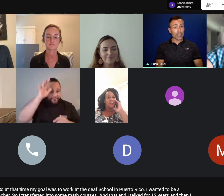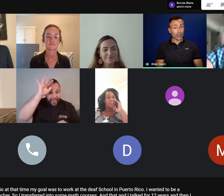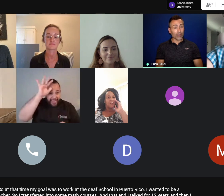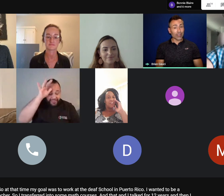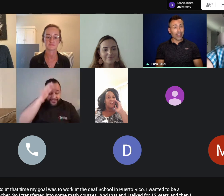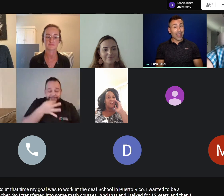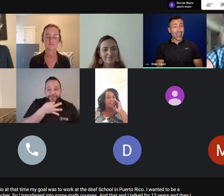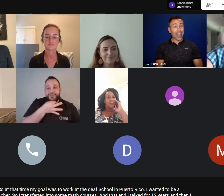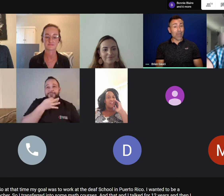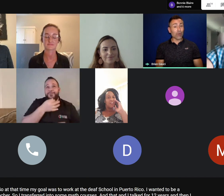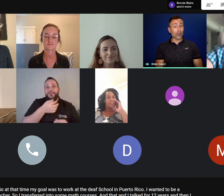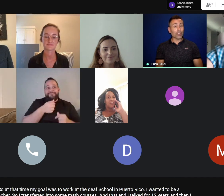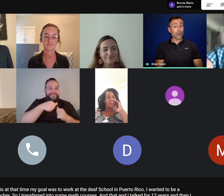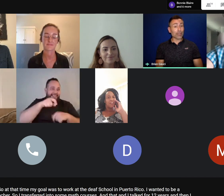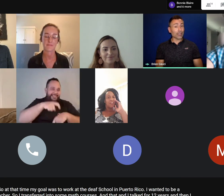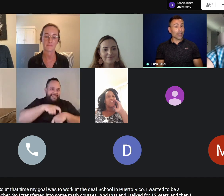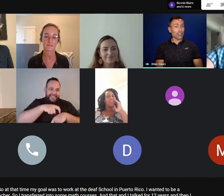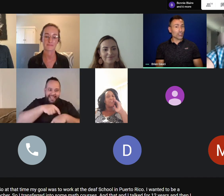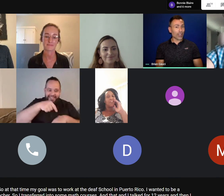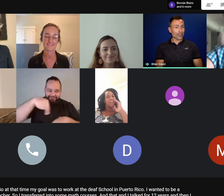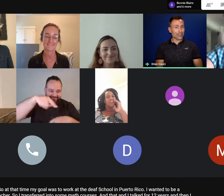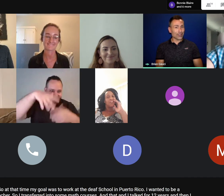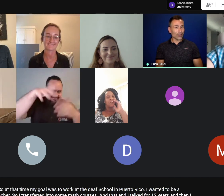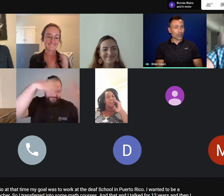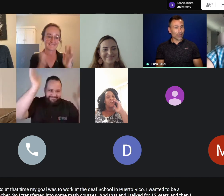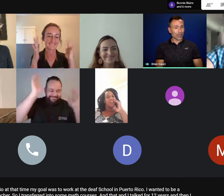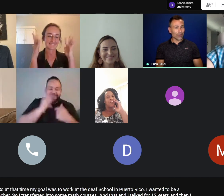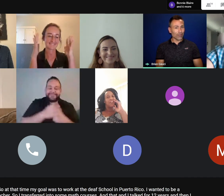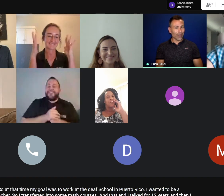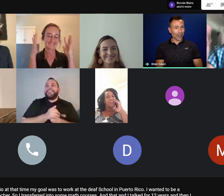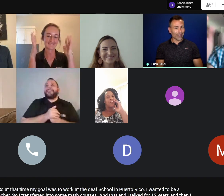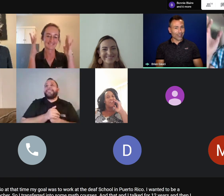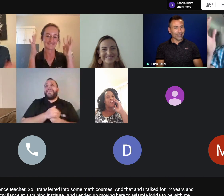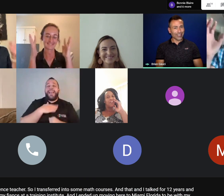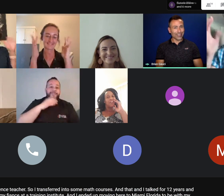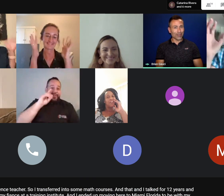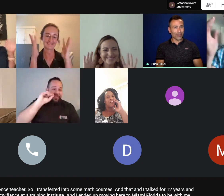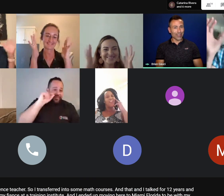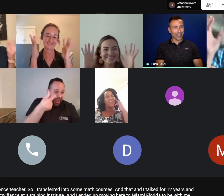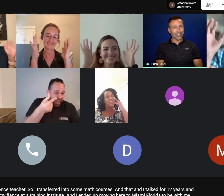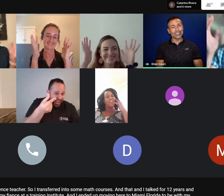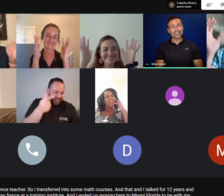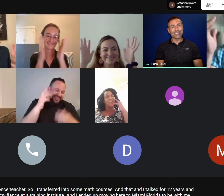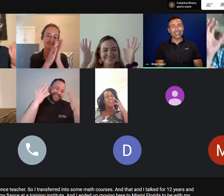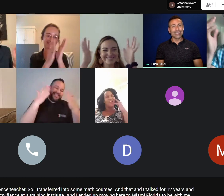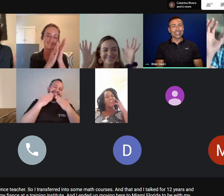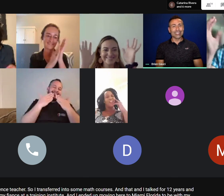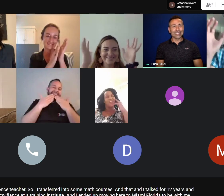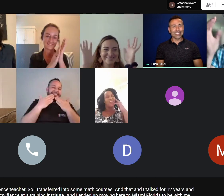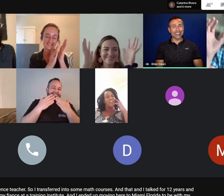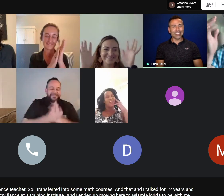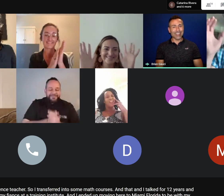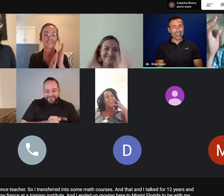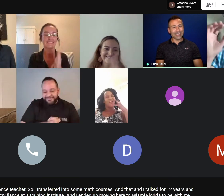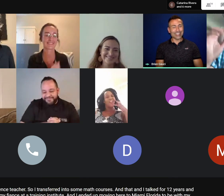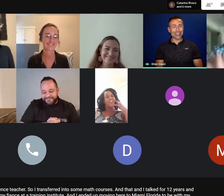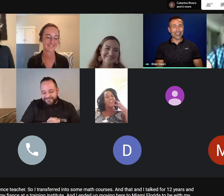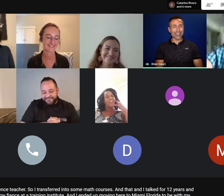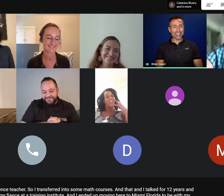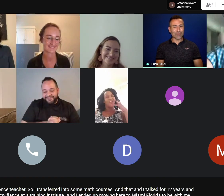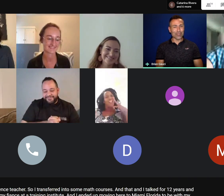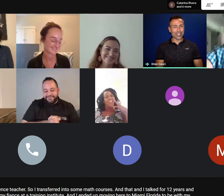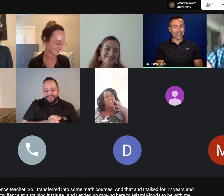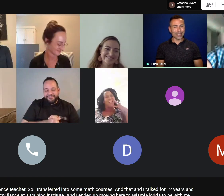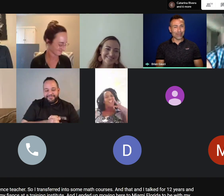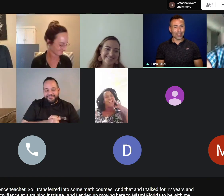wife is hearing, and we're expecting a child soon. I'm going to be a new father any moment now. So yes, thank